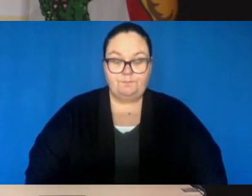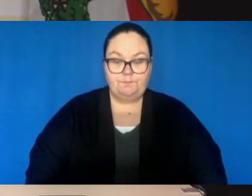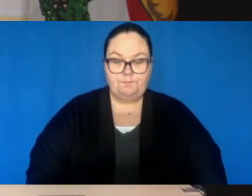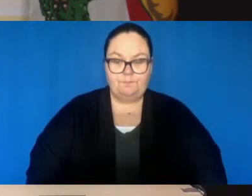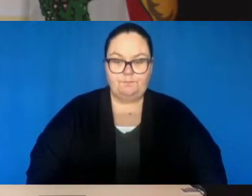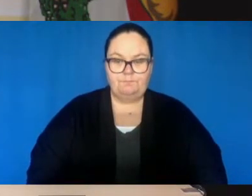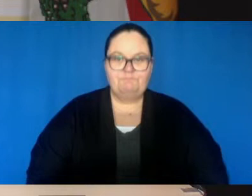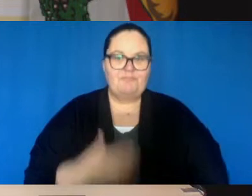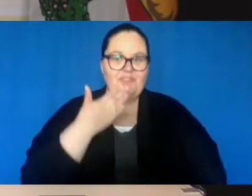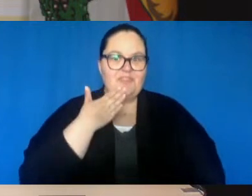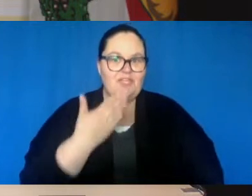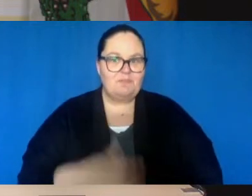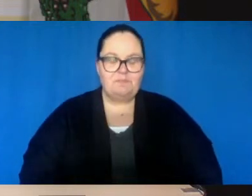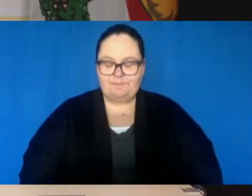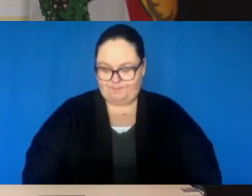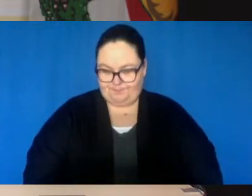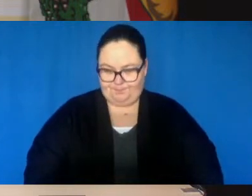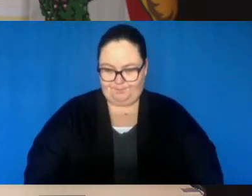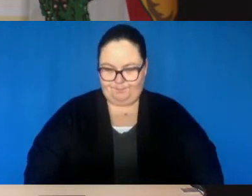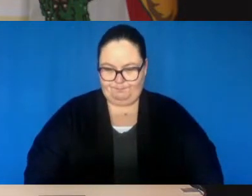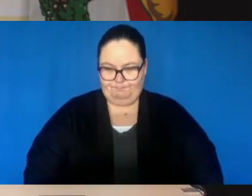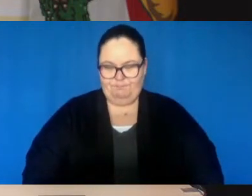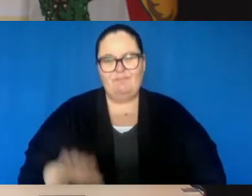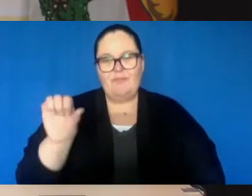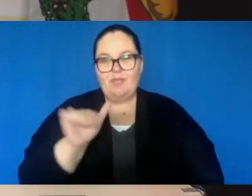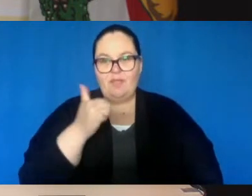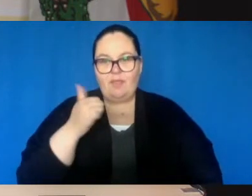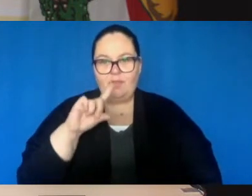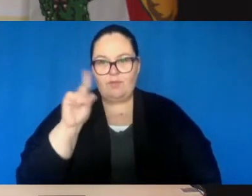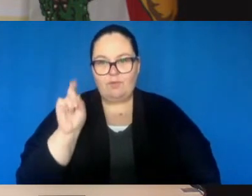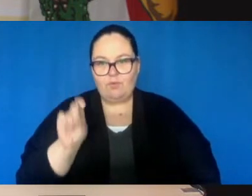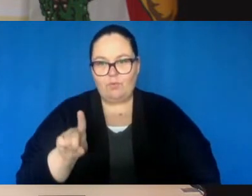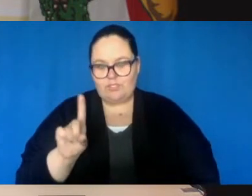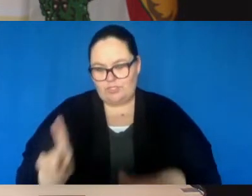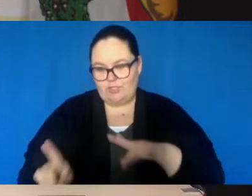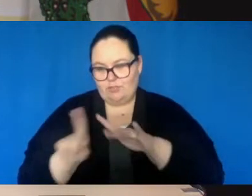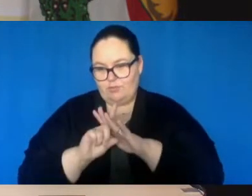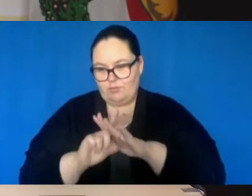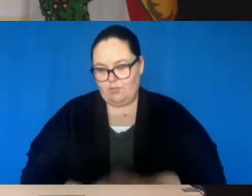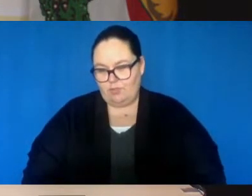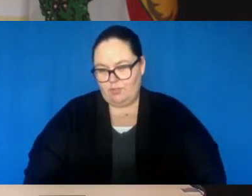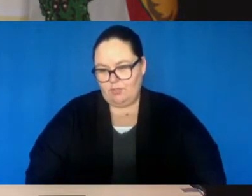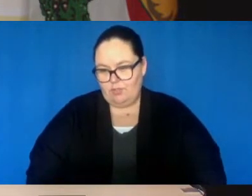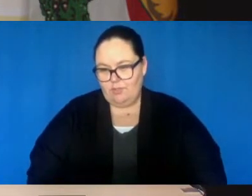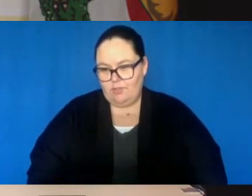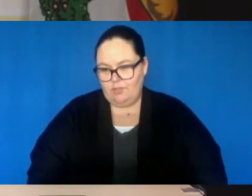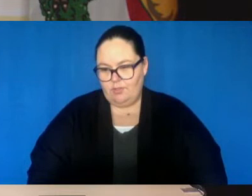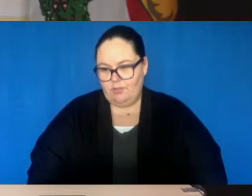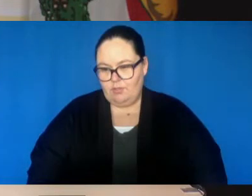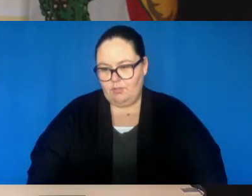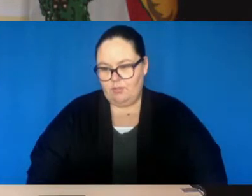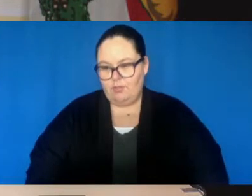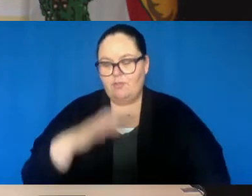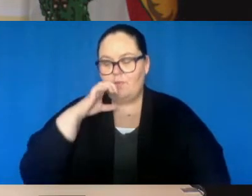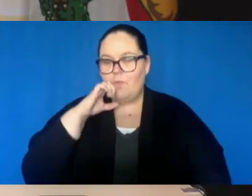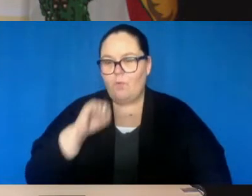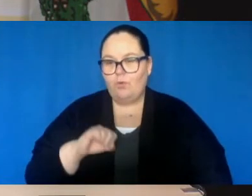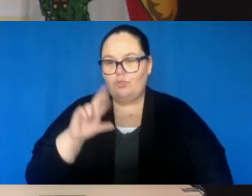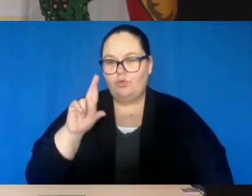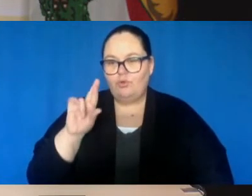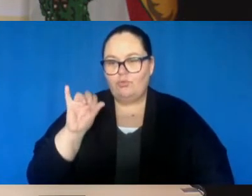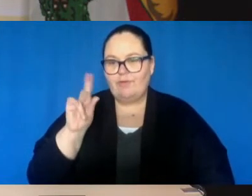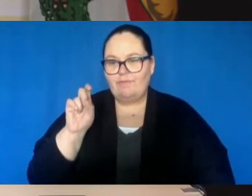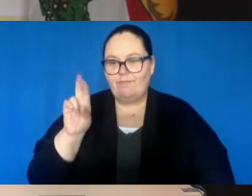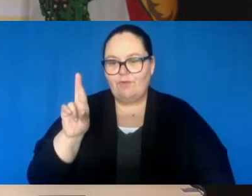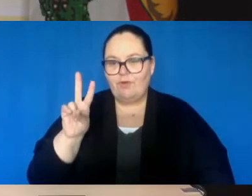Thanks for that. Yeah. And I guess just another question that came up. I know previously the old Riverview Manor, or I